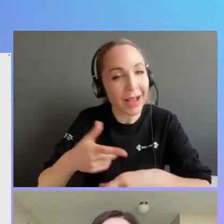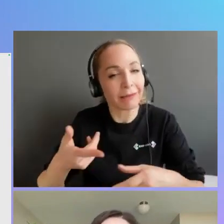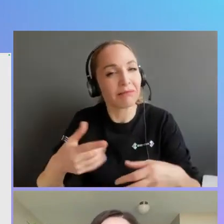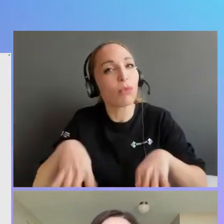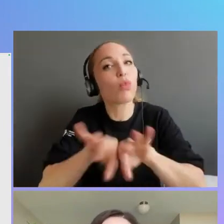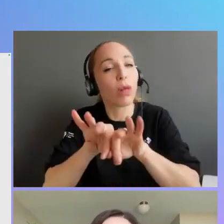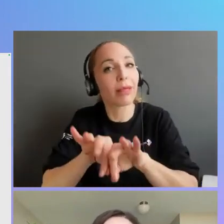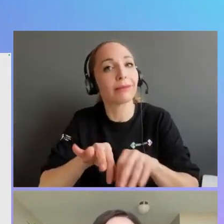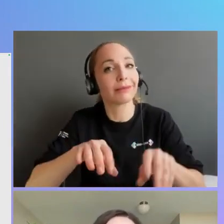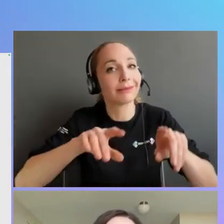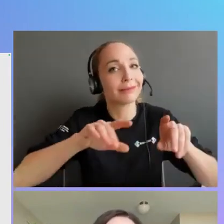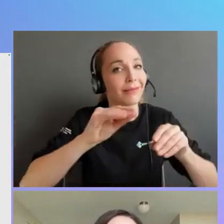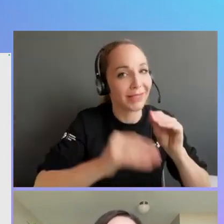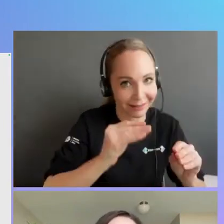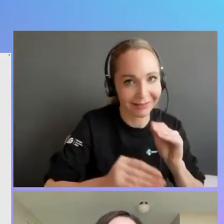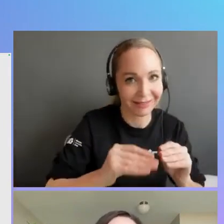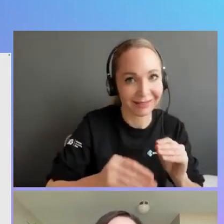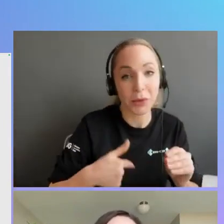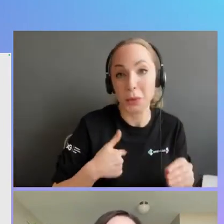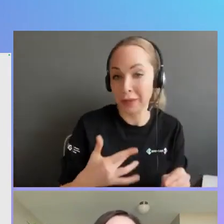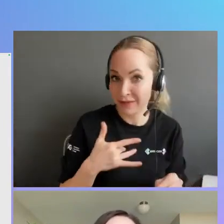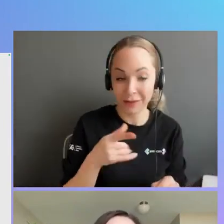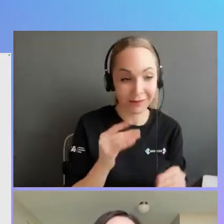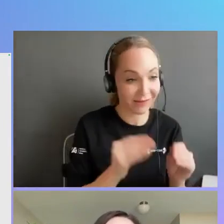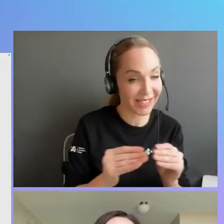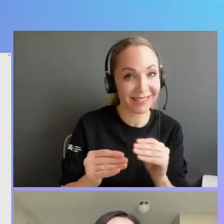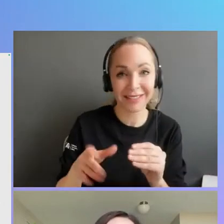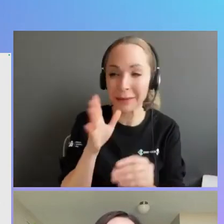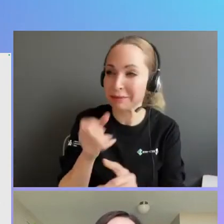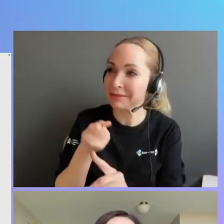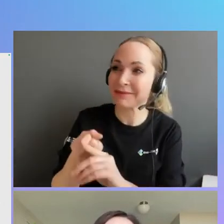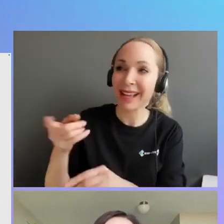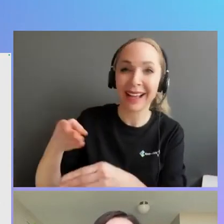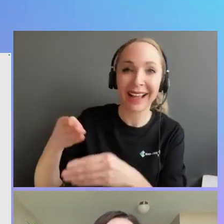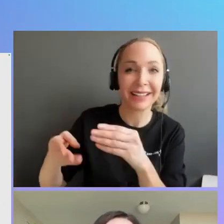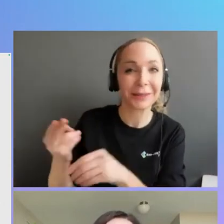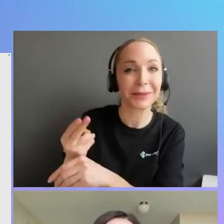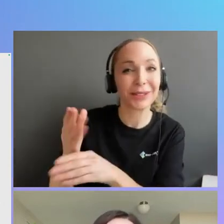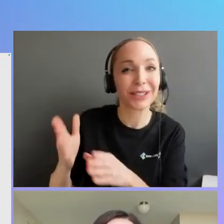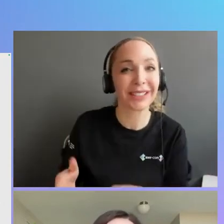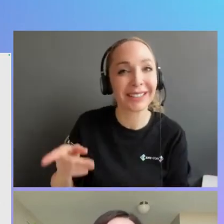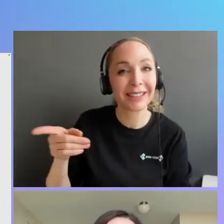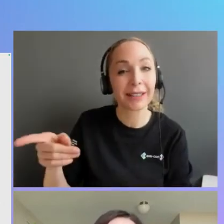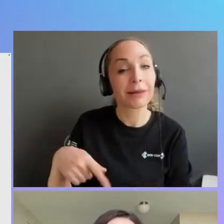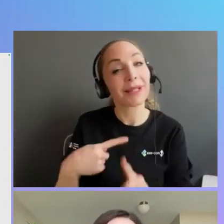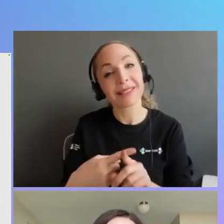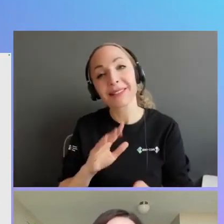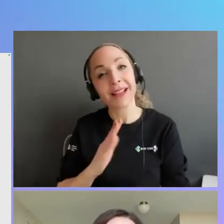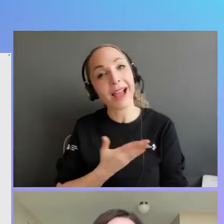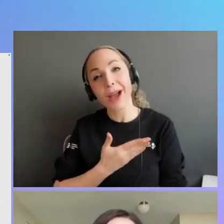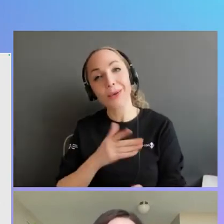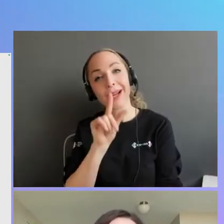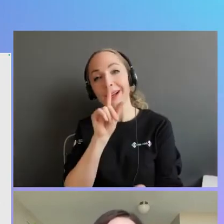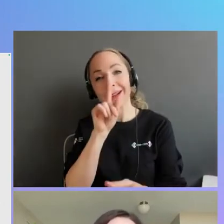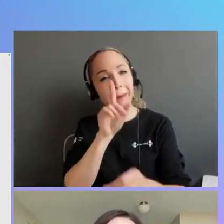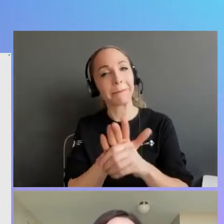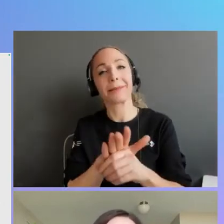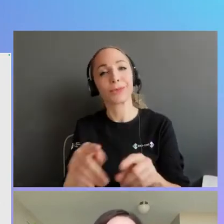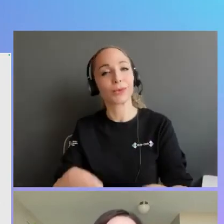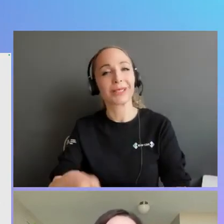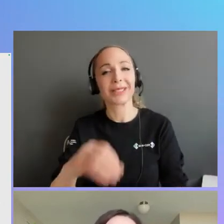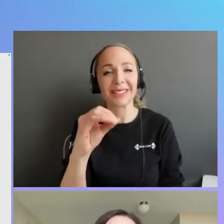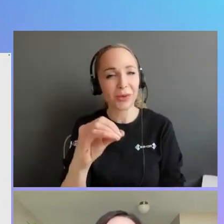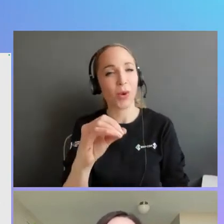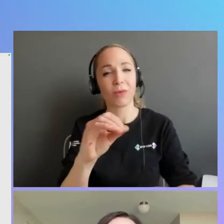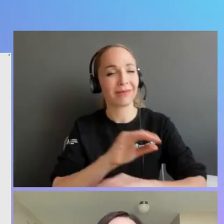that experience for your end users. And it also means that our commitment to zero false positives is part of our trusted results as